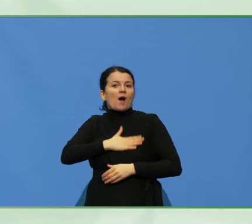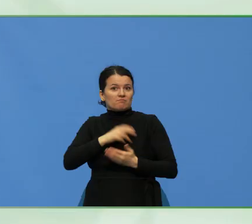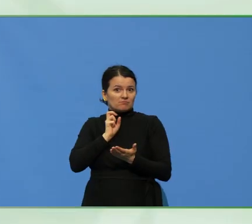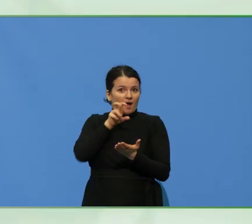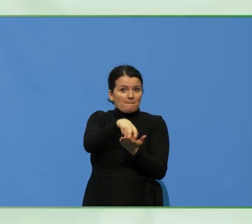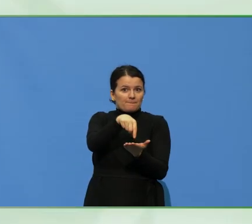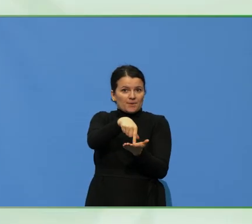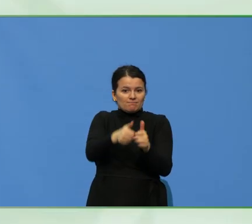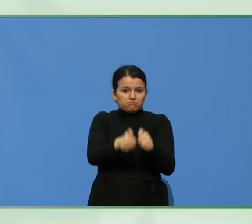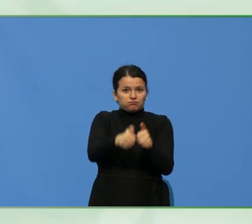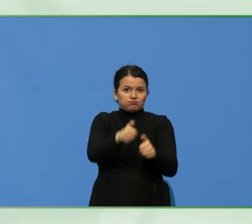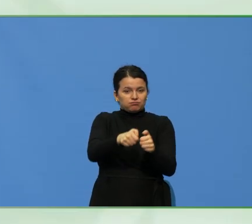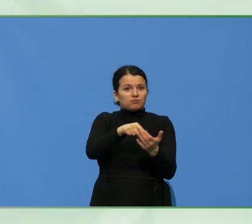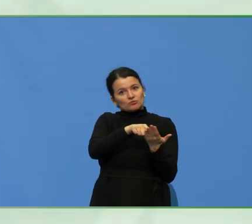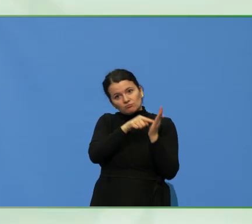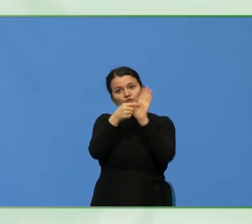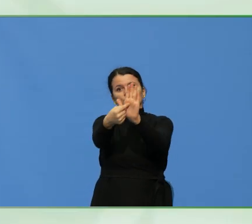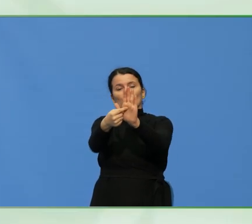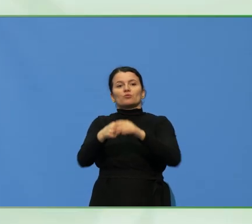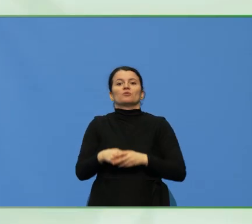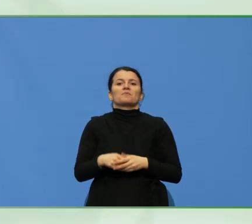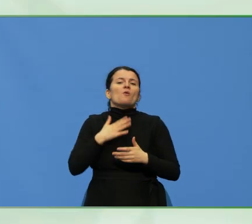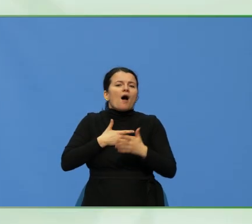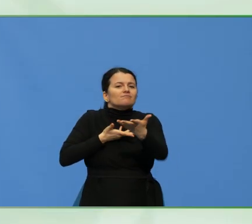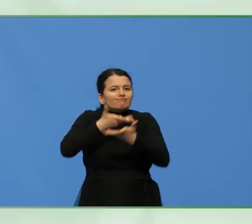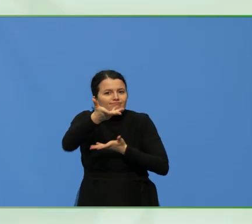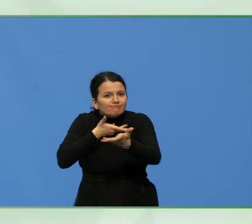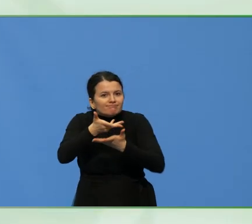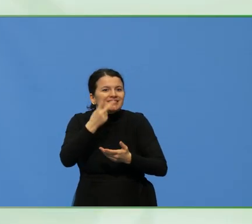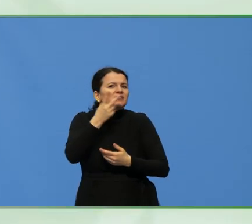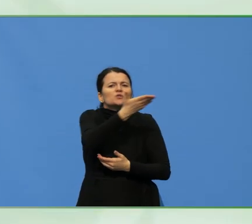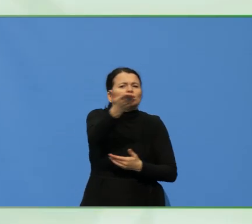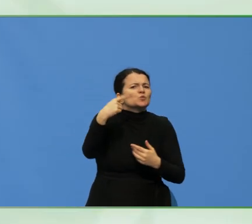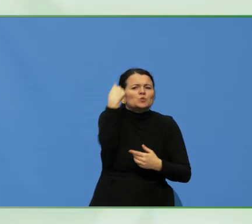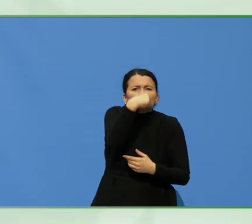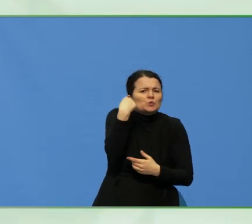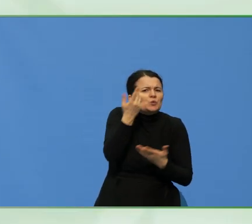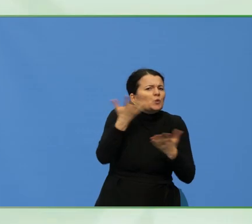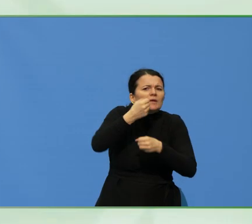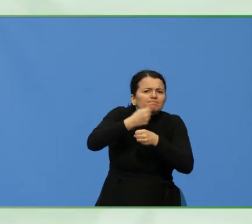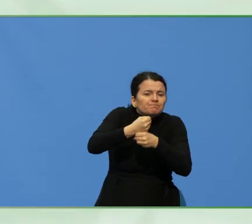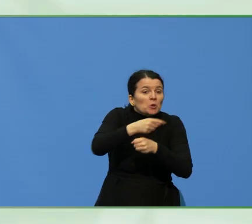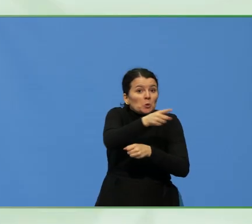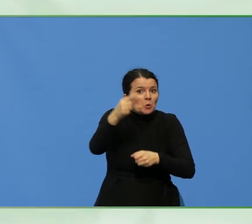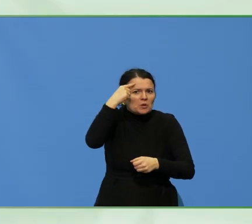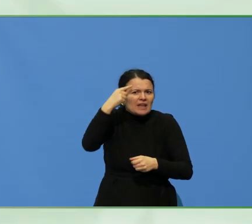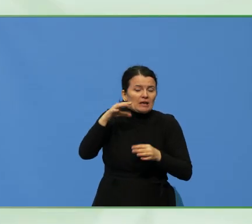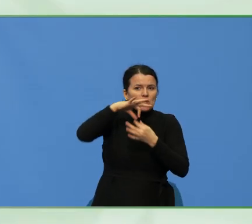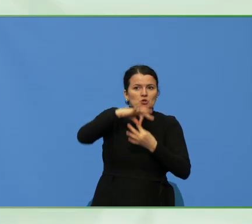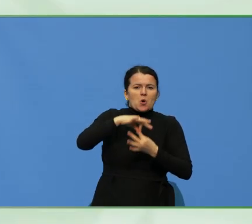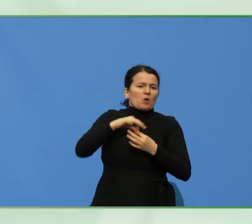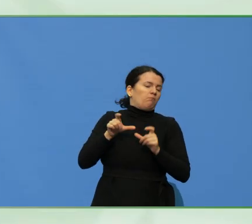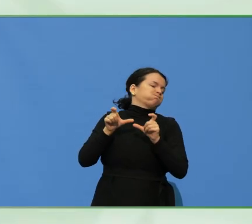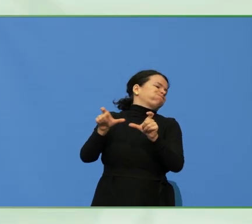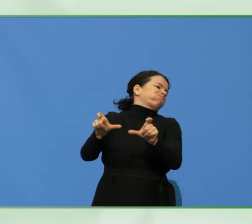ever wanted to be a yoga instructor or a fitness teacher and you never thought that was an opportunity for you, I'd love to share what we're doing with